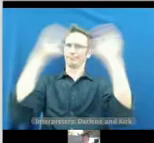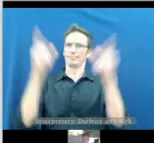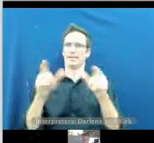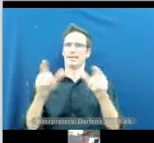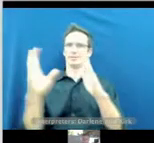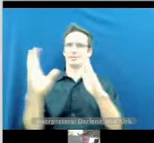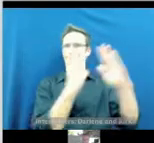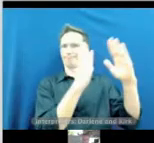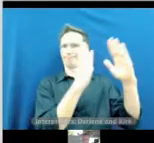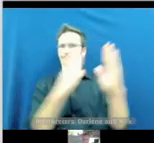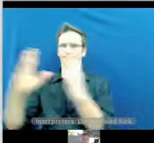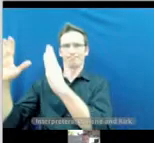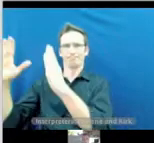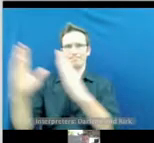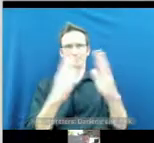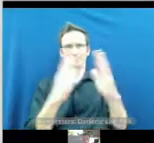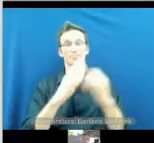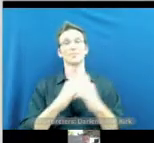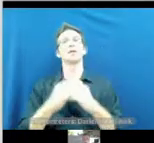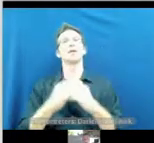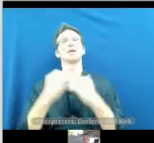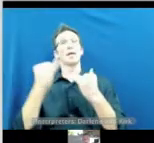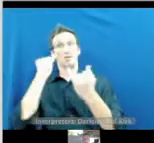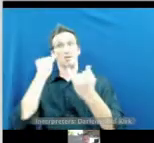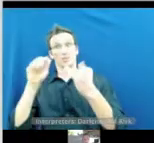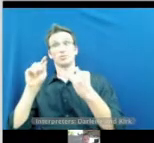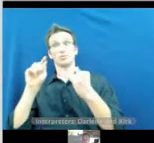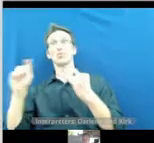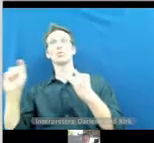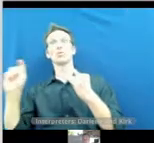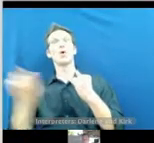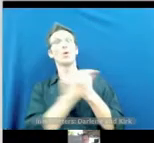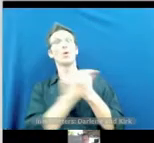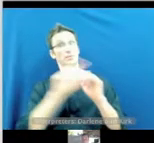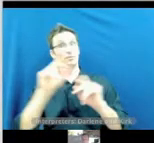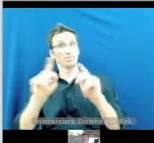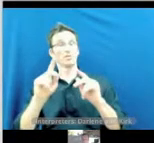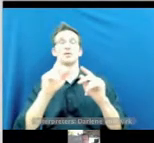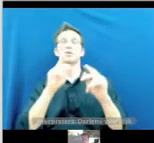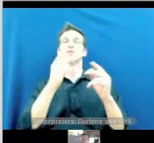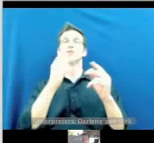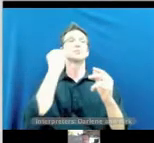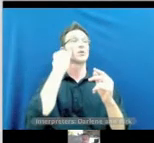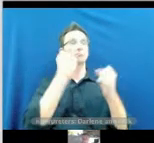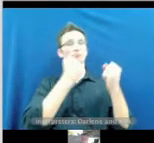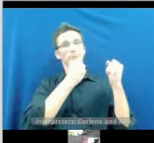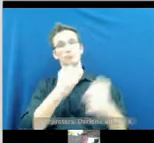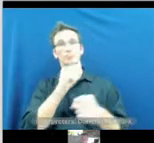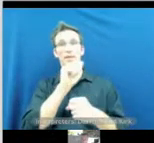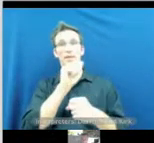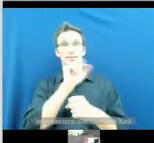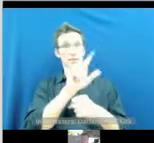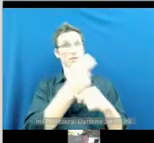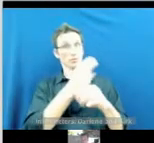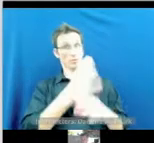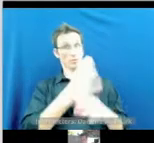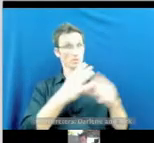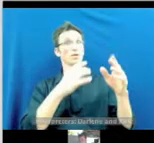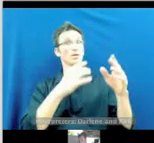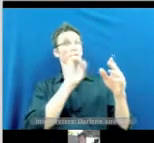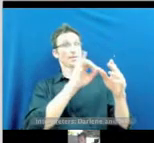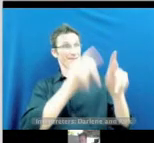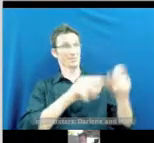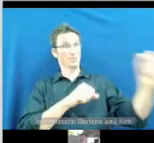them into different settings, right? So we take that very visual ASL user and put them in a medical setting. That's that big